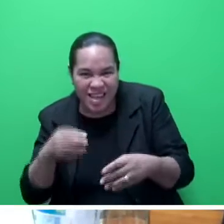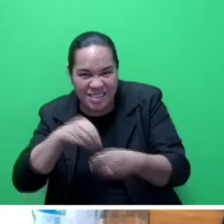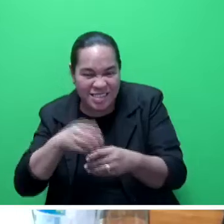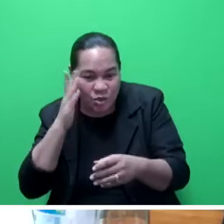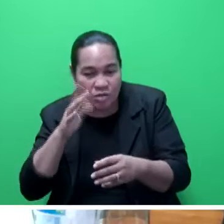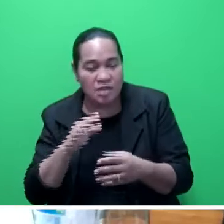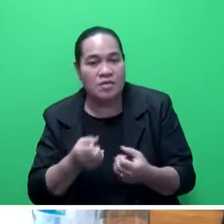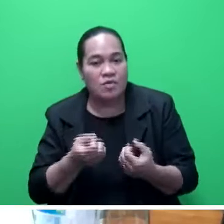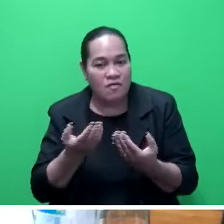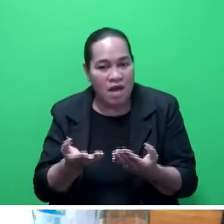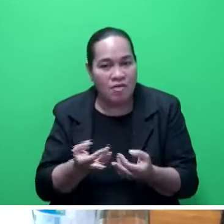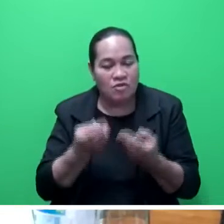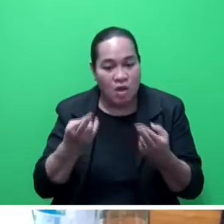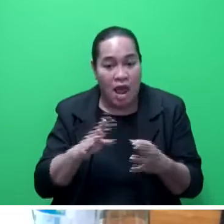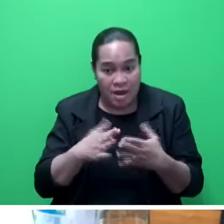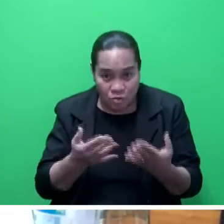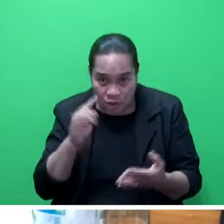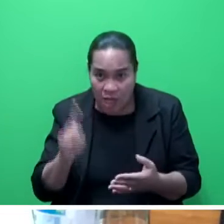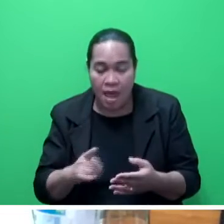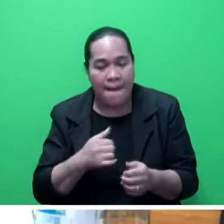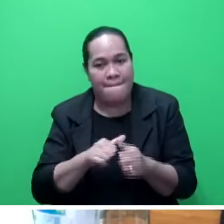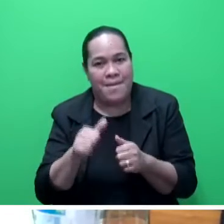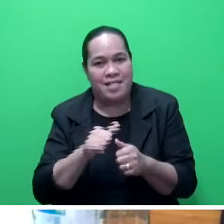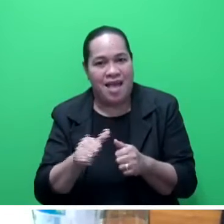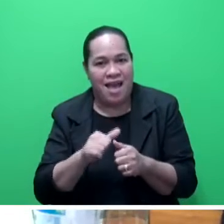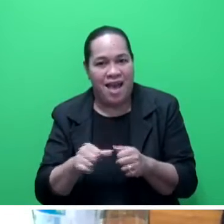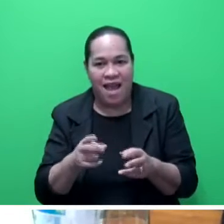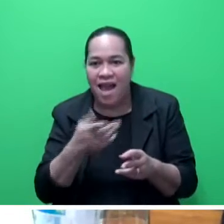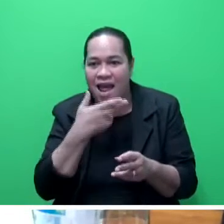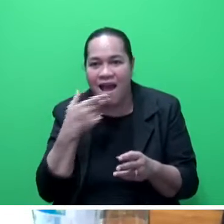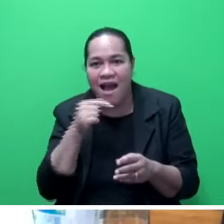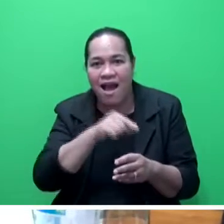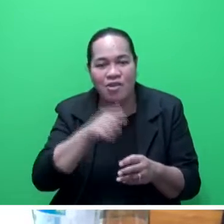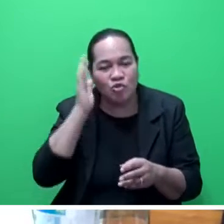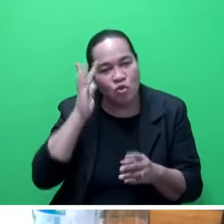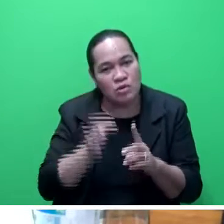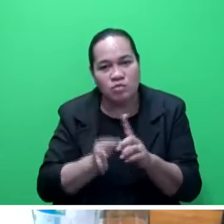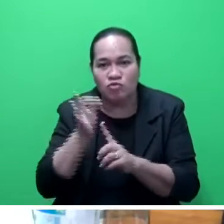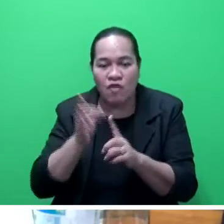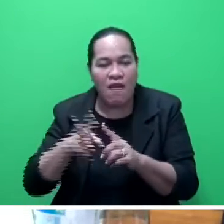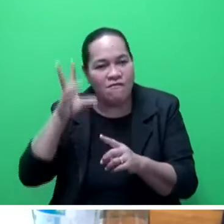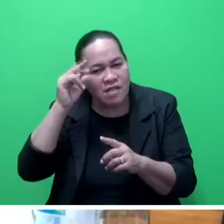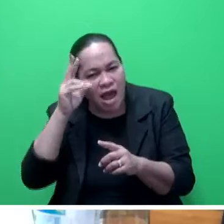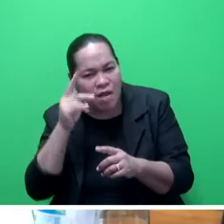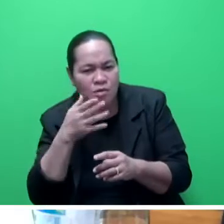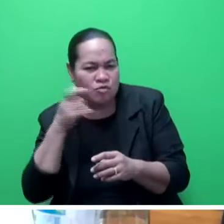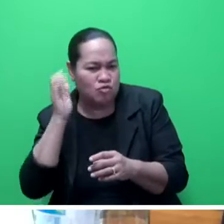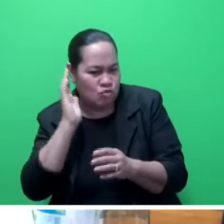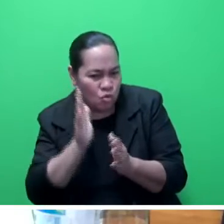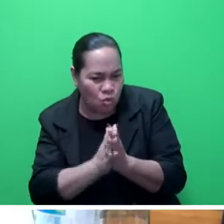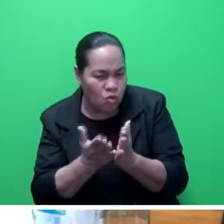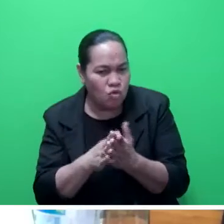we find schools with better facilities such as tile floors, fans, libraries with books, interactive